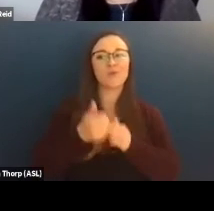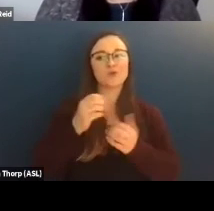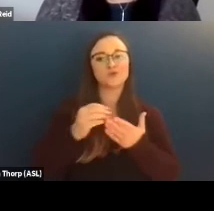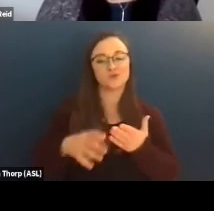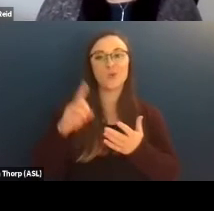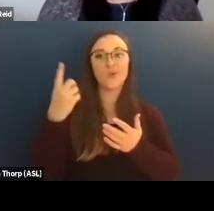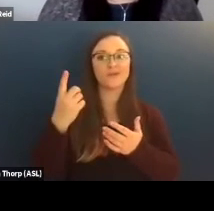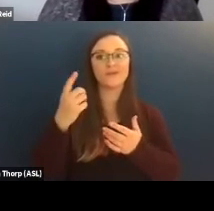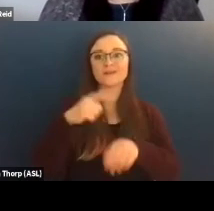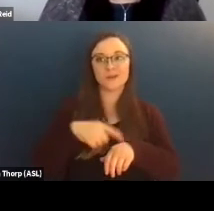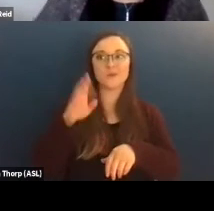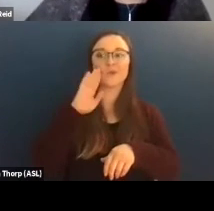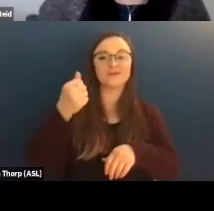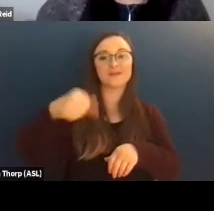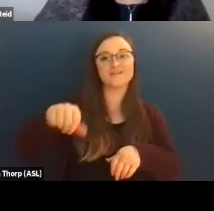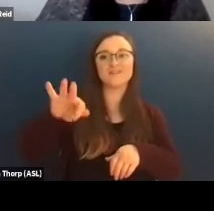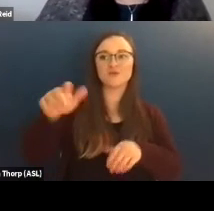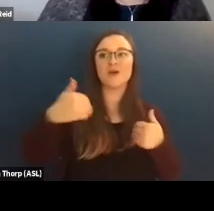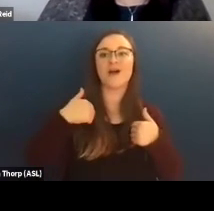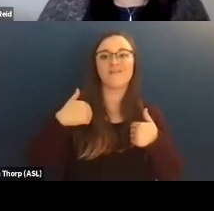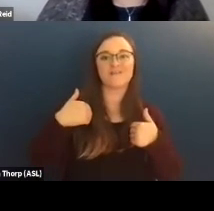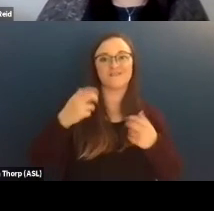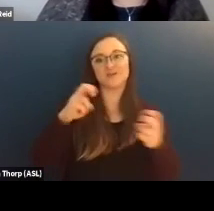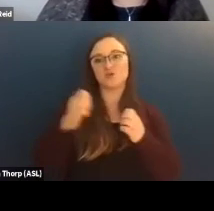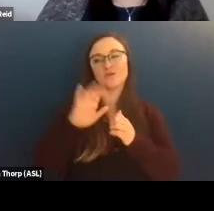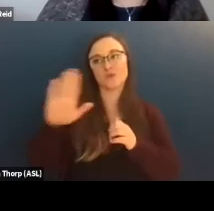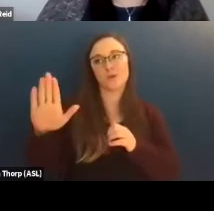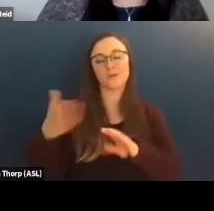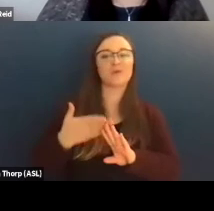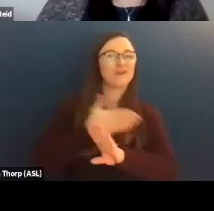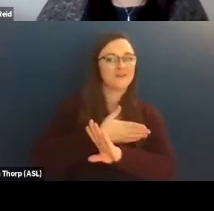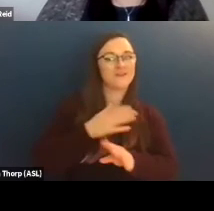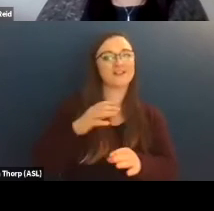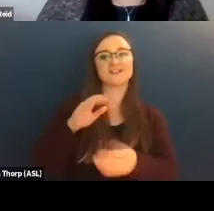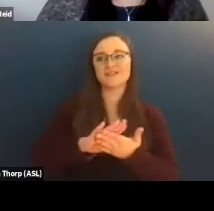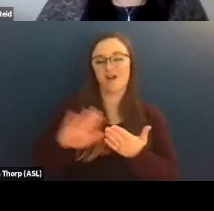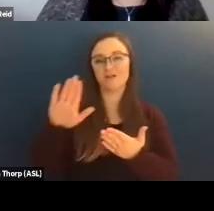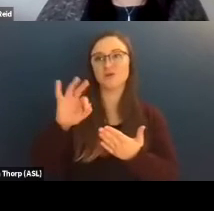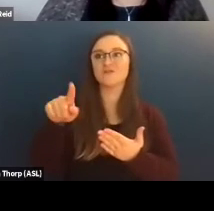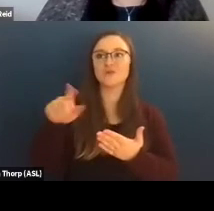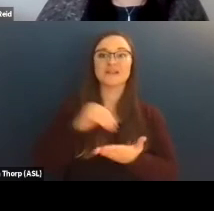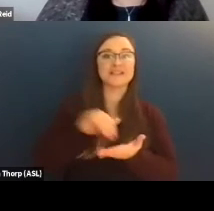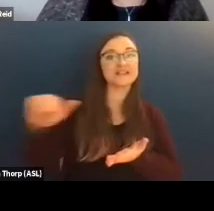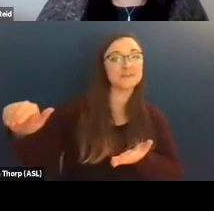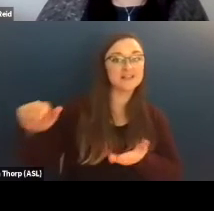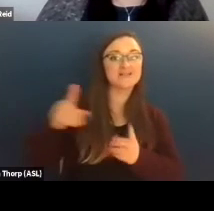you have previous issues with your previous institution. So if you were academically dismissed,